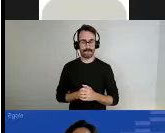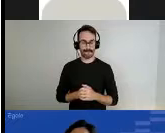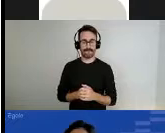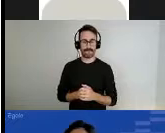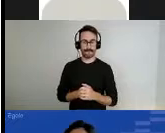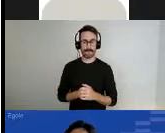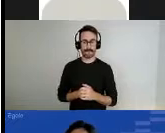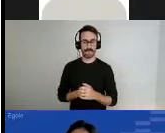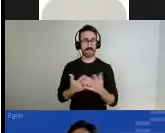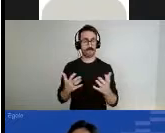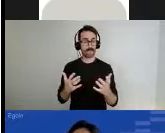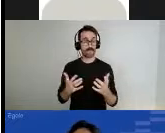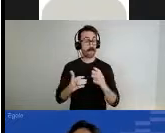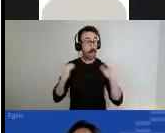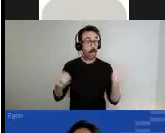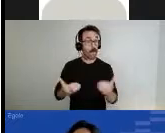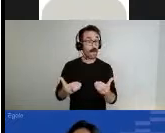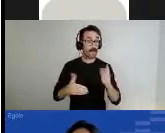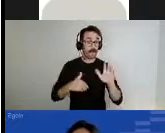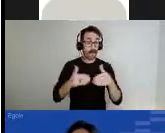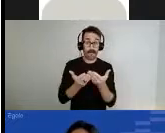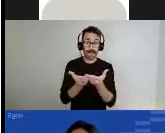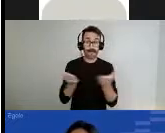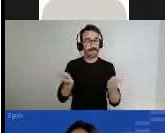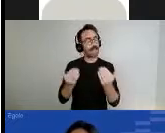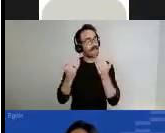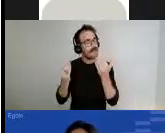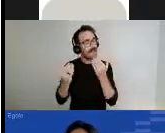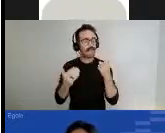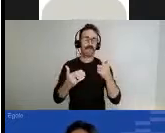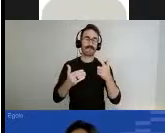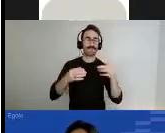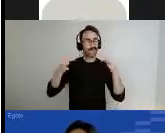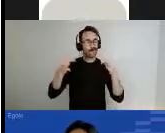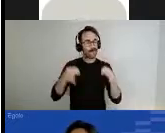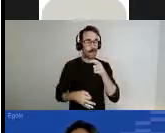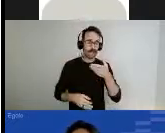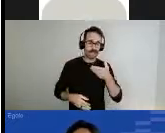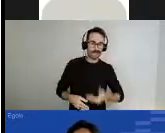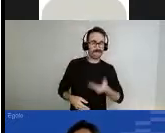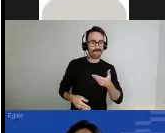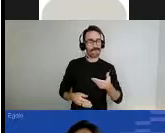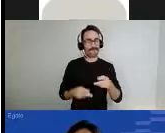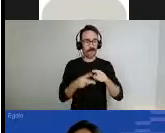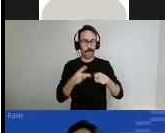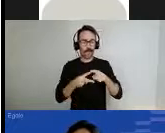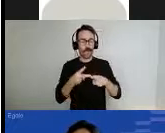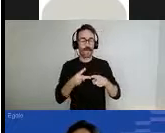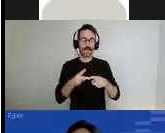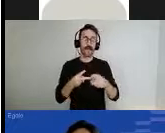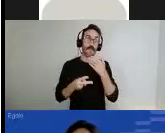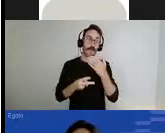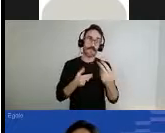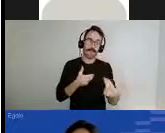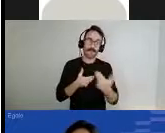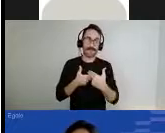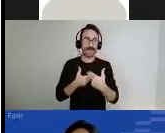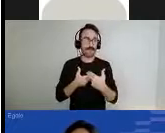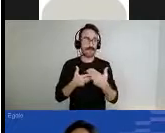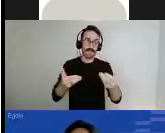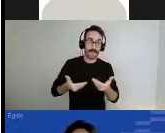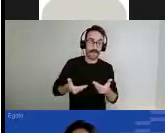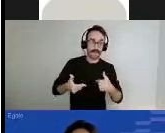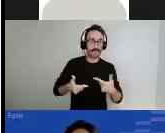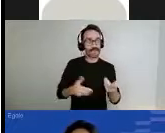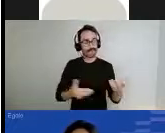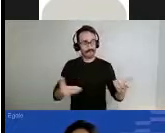Excellent. Well, welcome everyone. Thank you so much for the invitation, Ryan, to Ashley and I to present today. And for all of you who